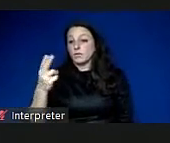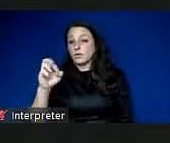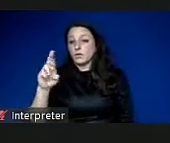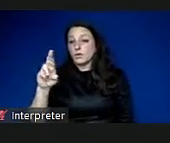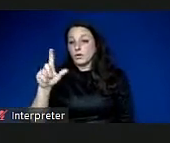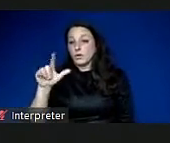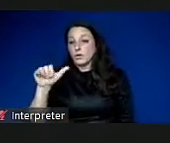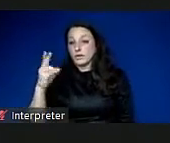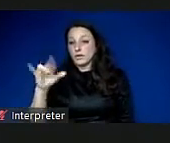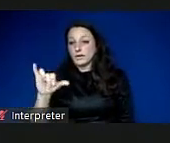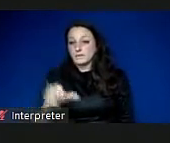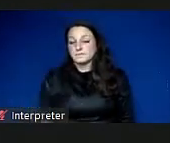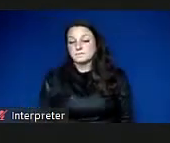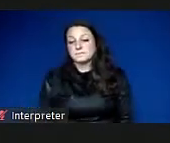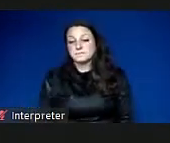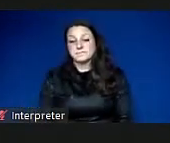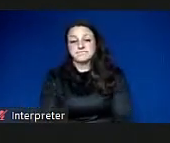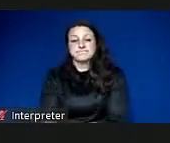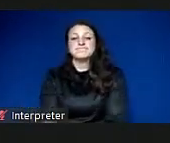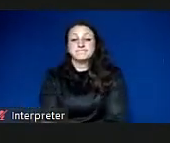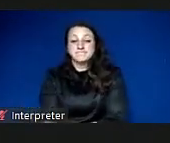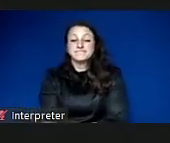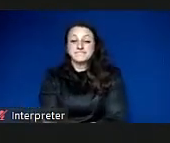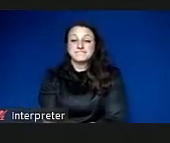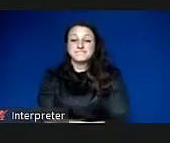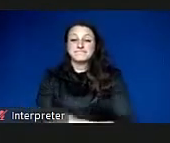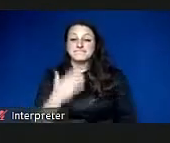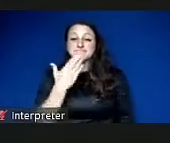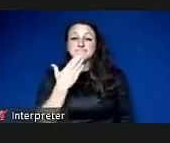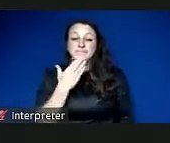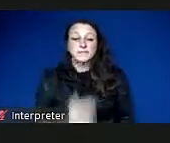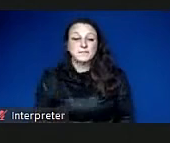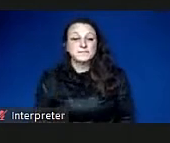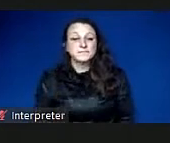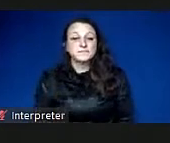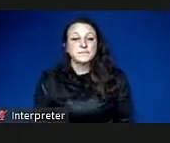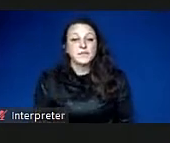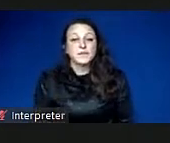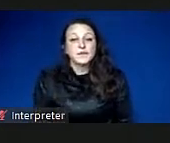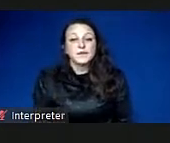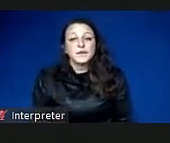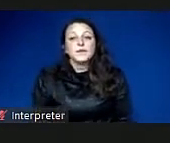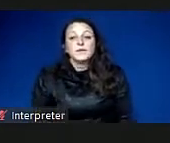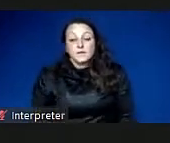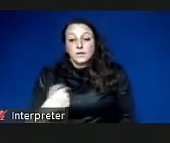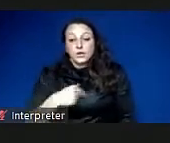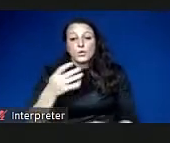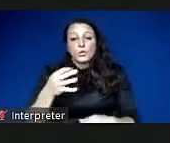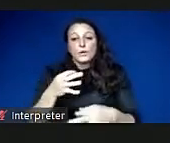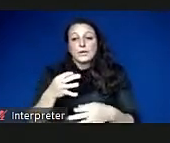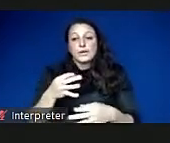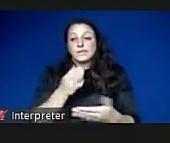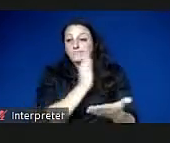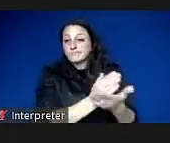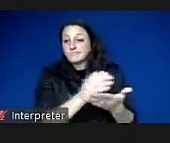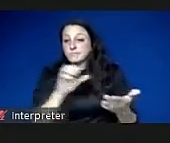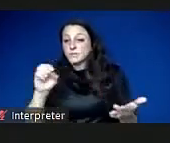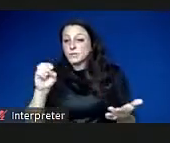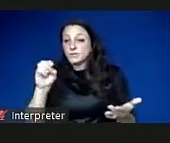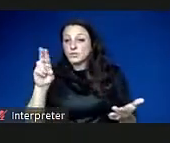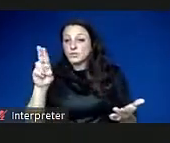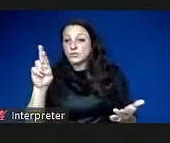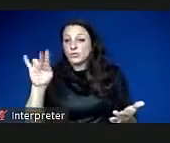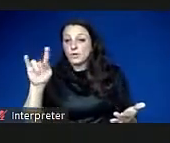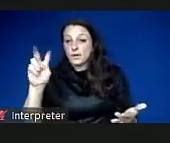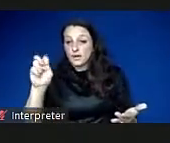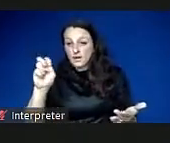this. Great, thank you, Scott. So as we replaced Cumulative with better options, and